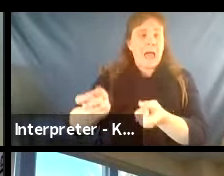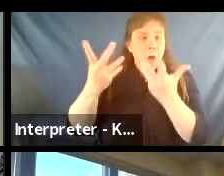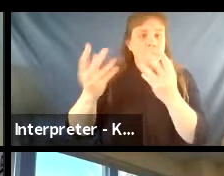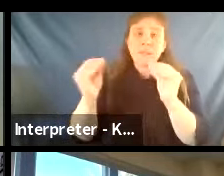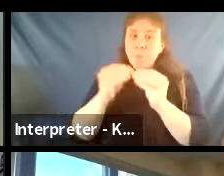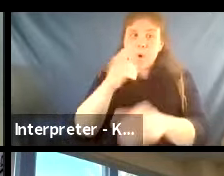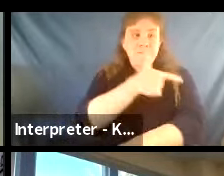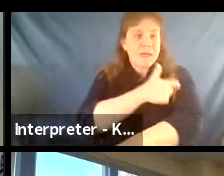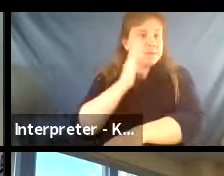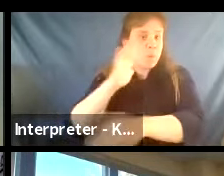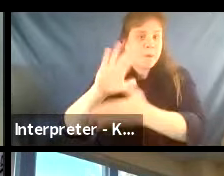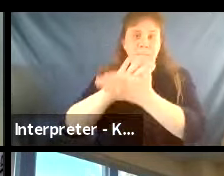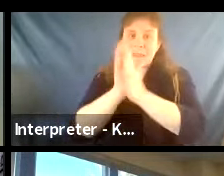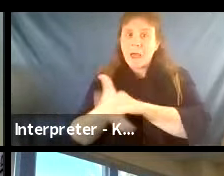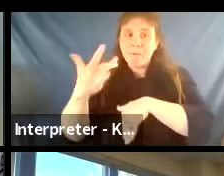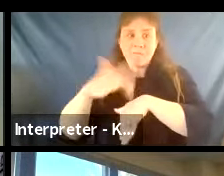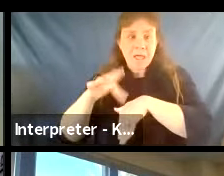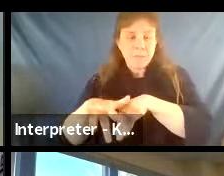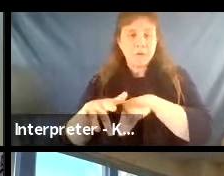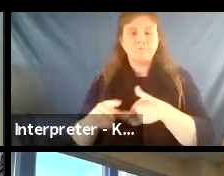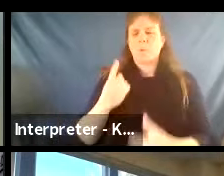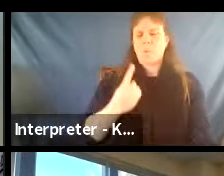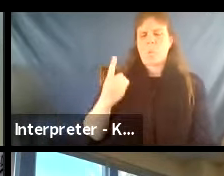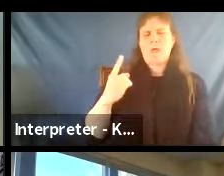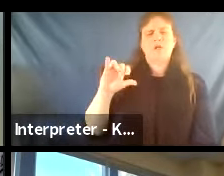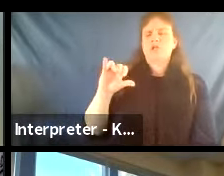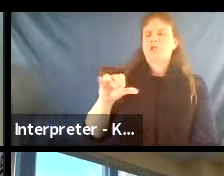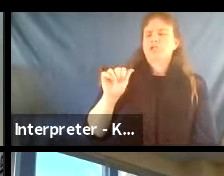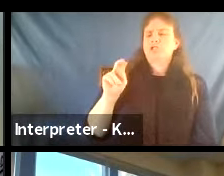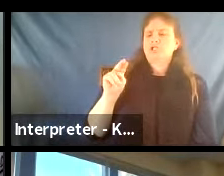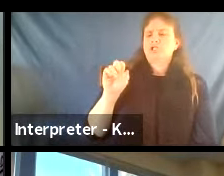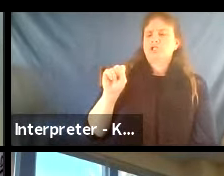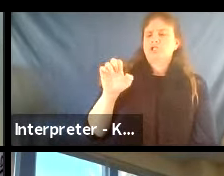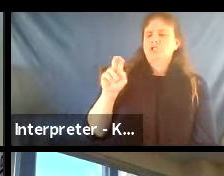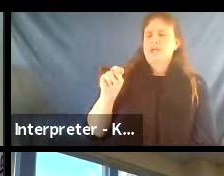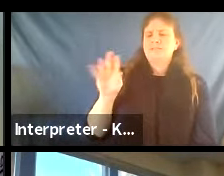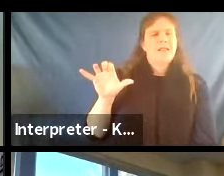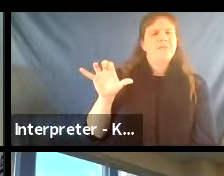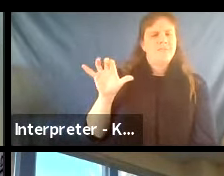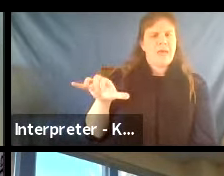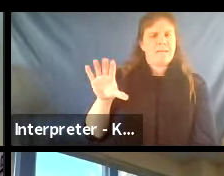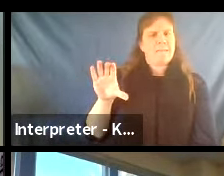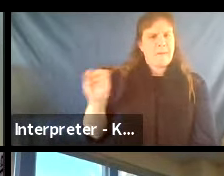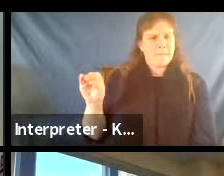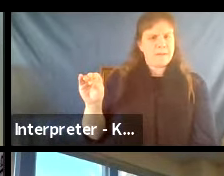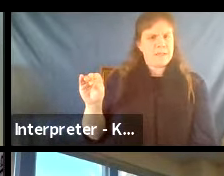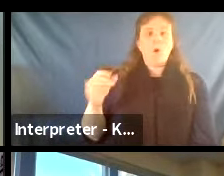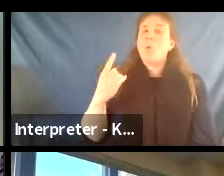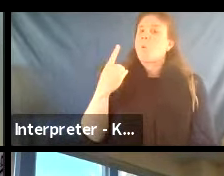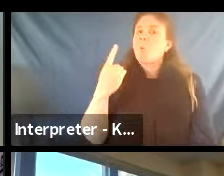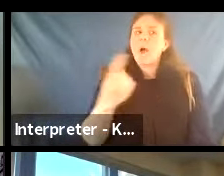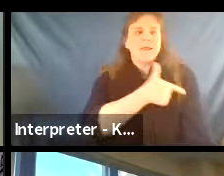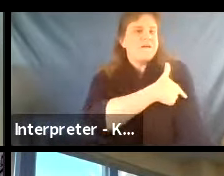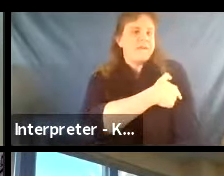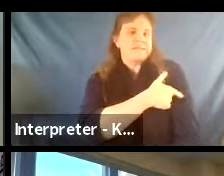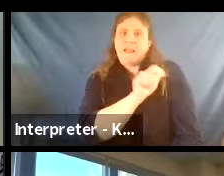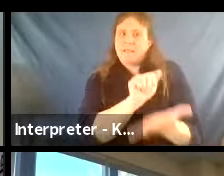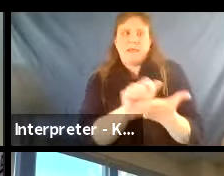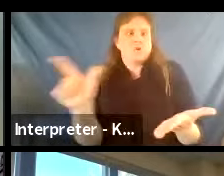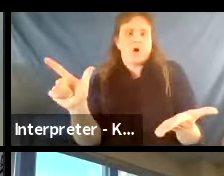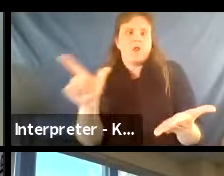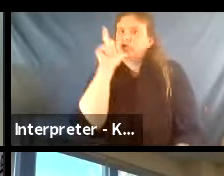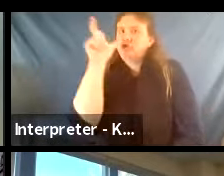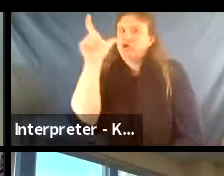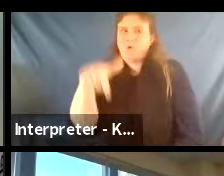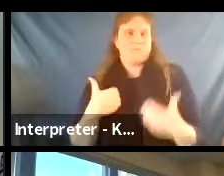of them is great. The Janssen one is only 1 dose, so that will really help a great deal as far as not having this complex issue around the doses.